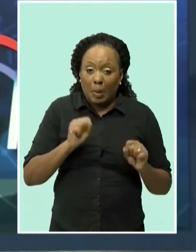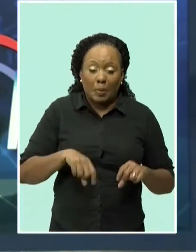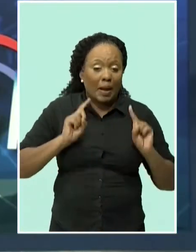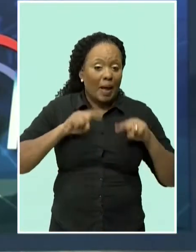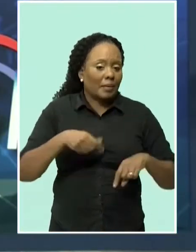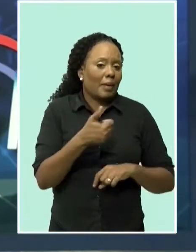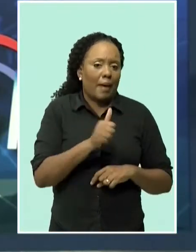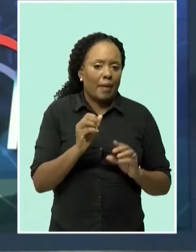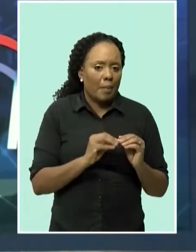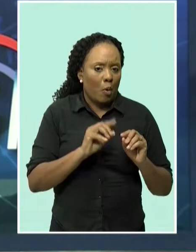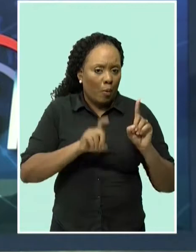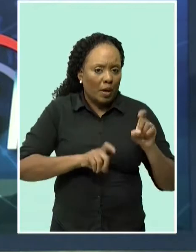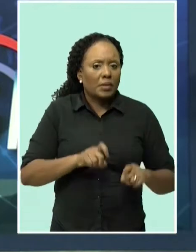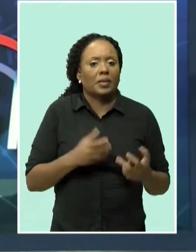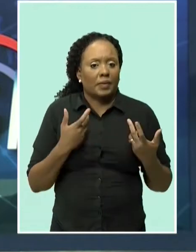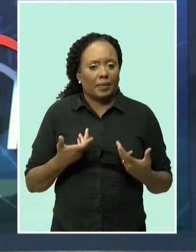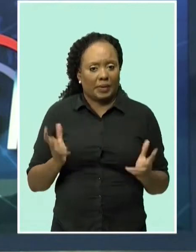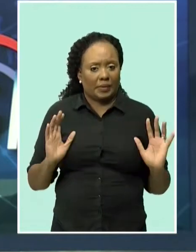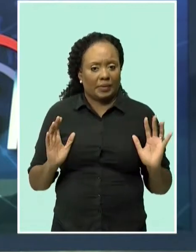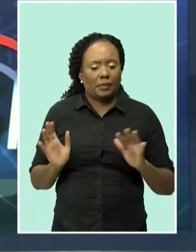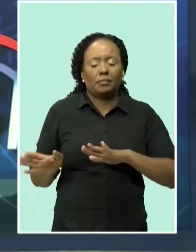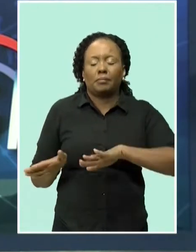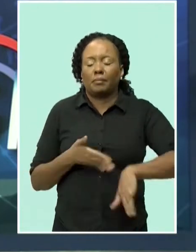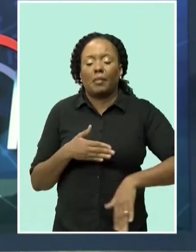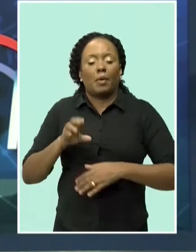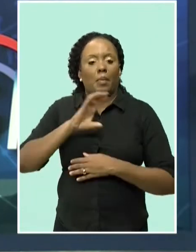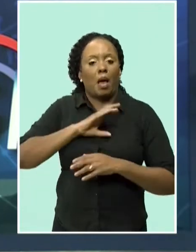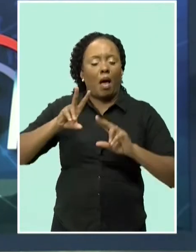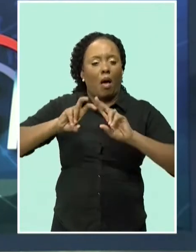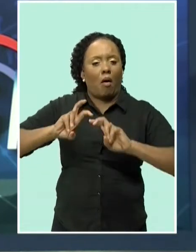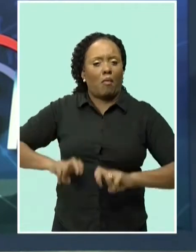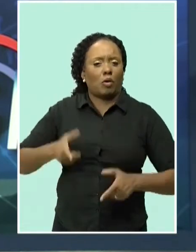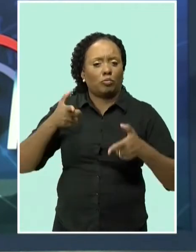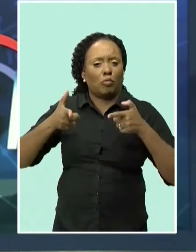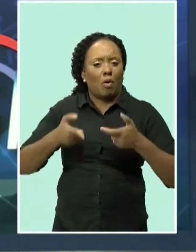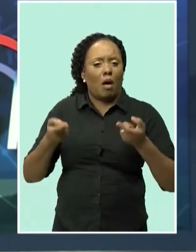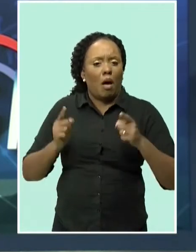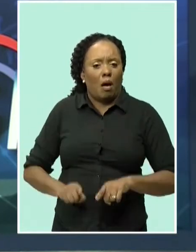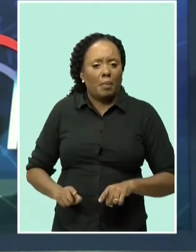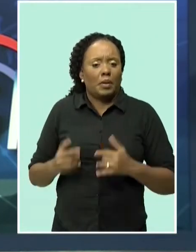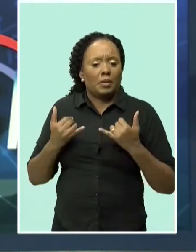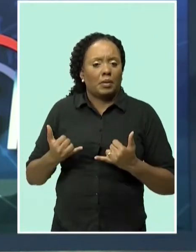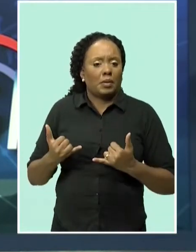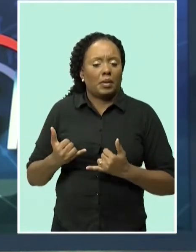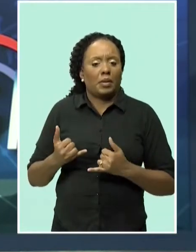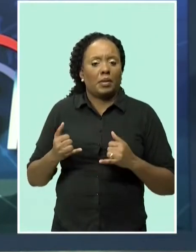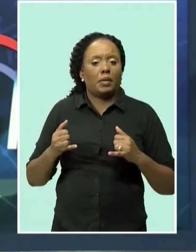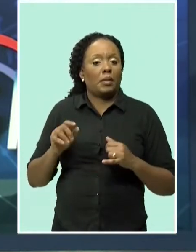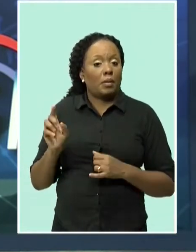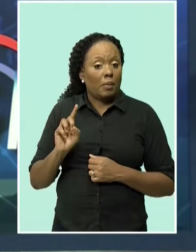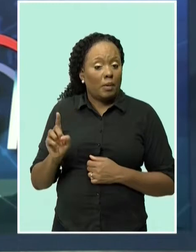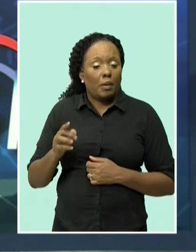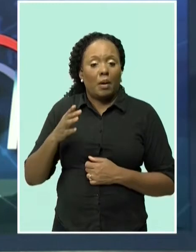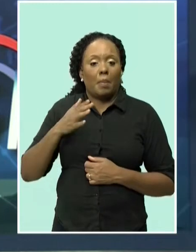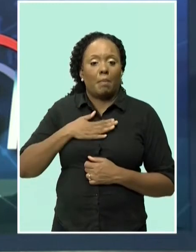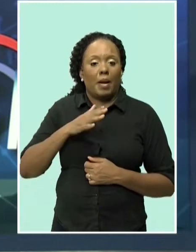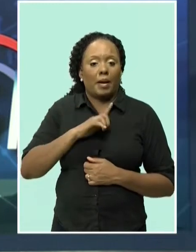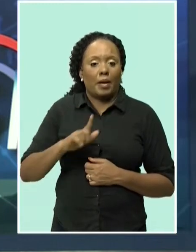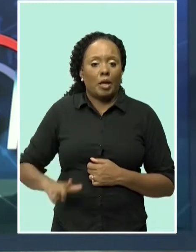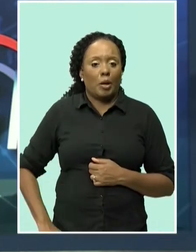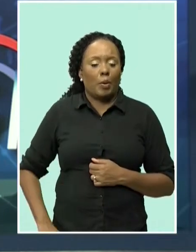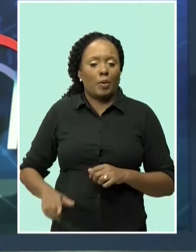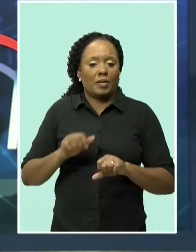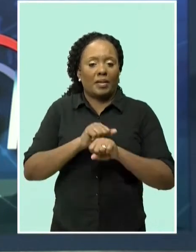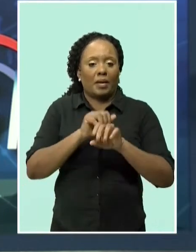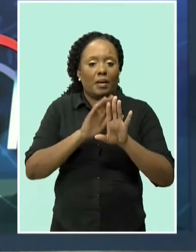investigating a shooting incident at Dean's Land, My Lord's Hill, St. Michael. Acting Public Affairs and Communications Officer Acting Inspector Stephen Griffith said